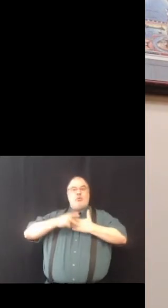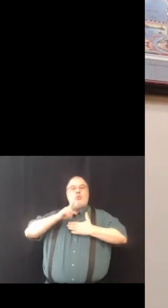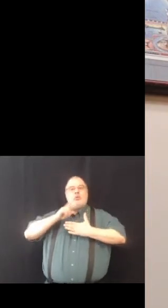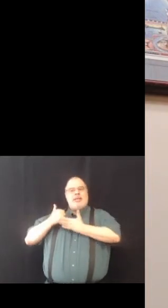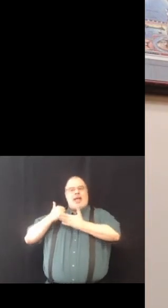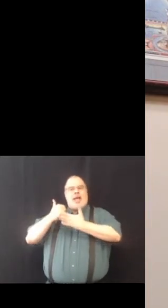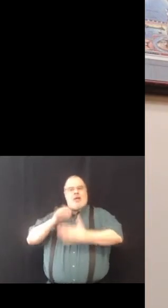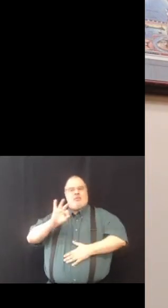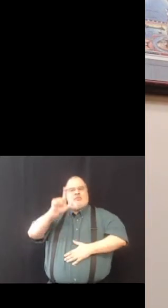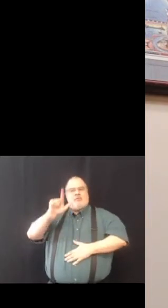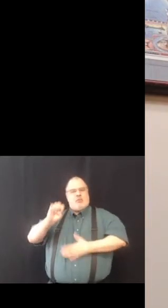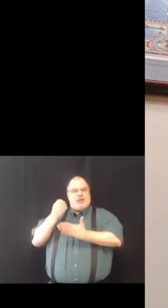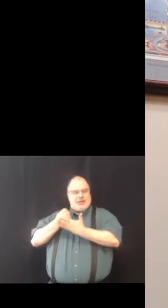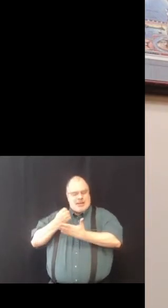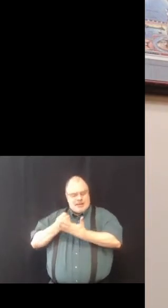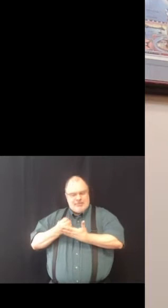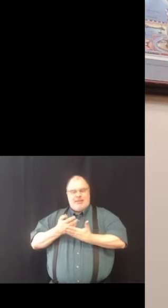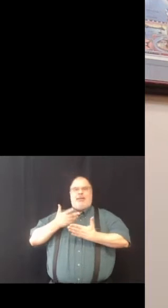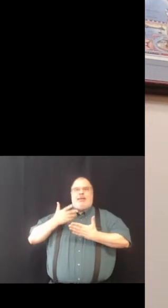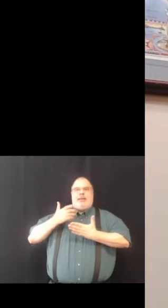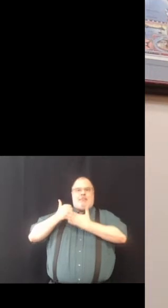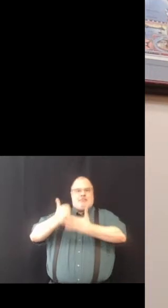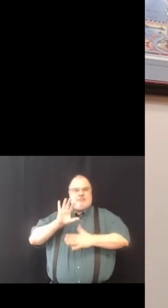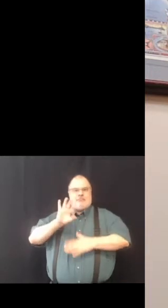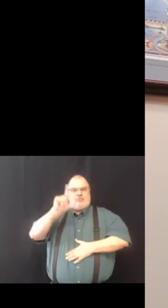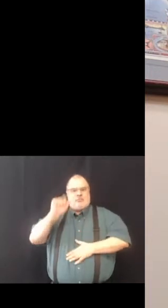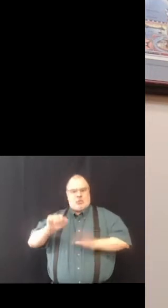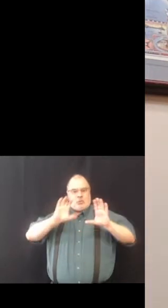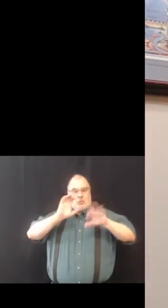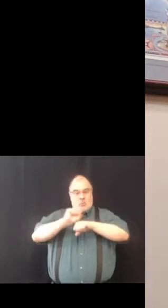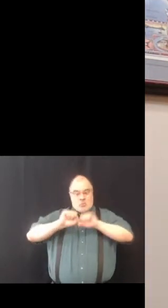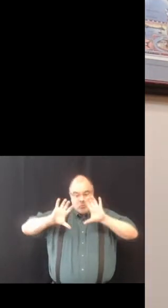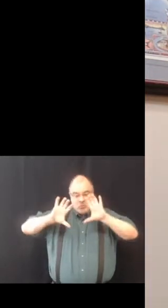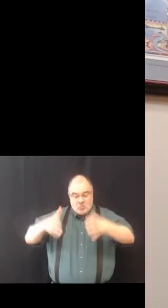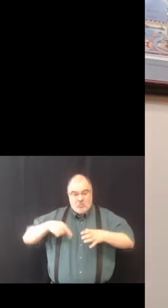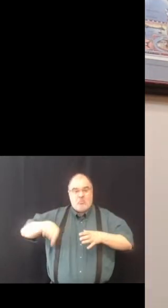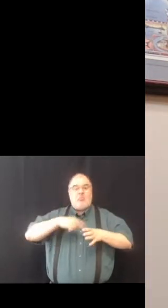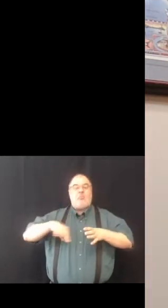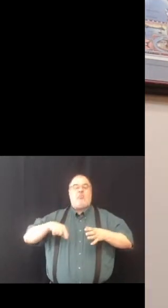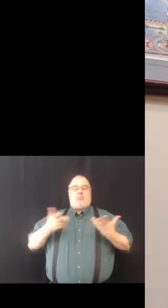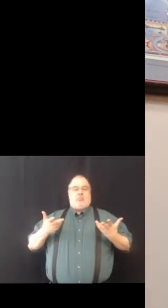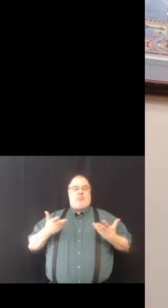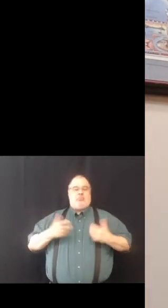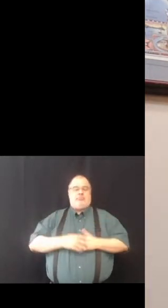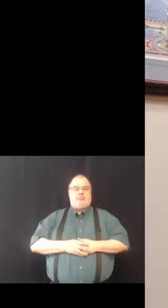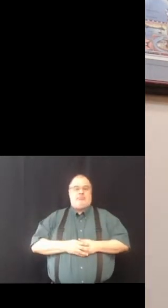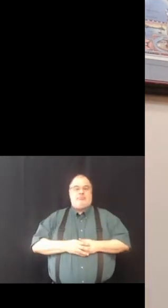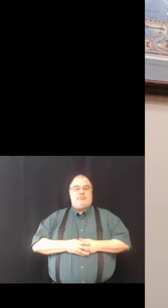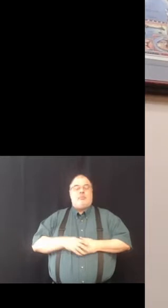our communities, and our workforce by encouraging employment opportunities for a talented group of Floridians. There